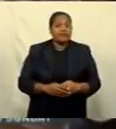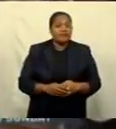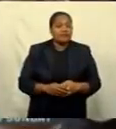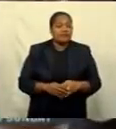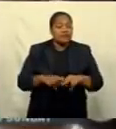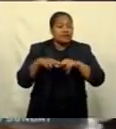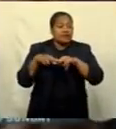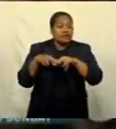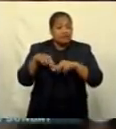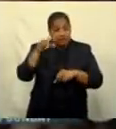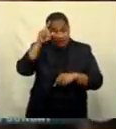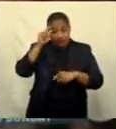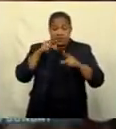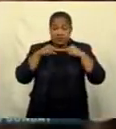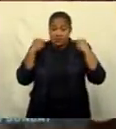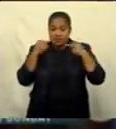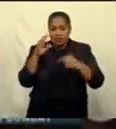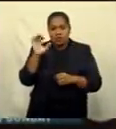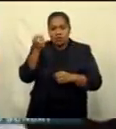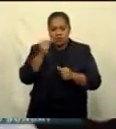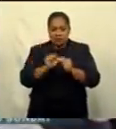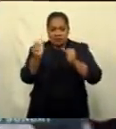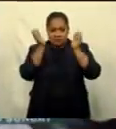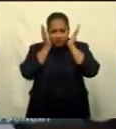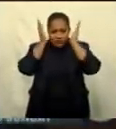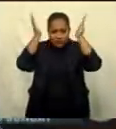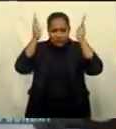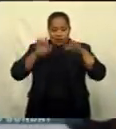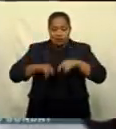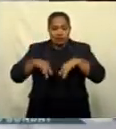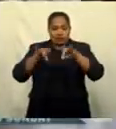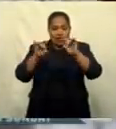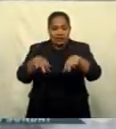And Fijian pasta wins Best Chef of Australia.